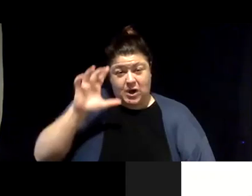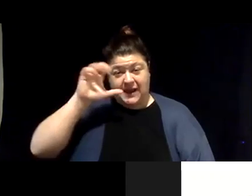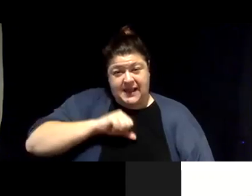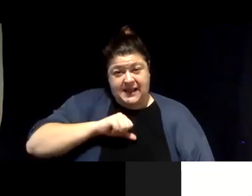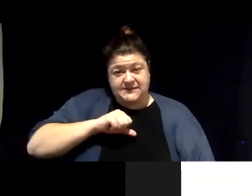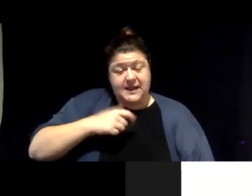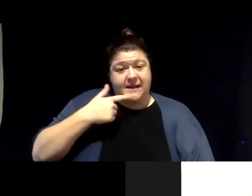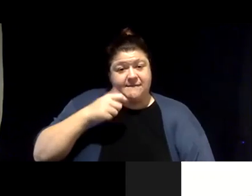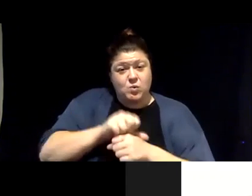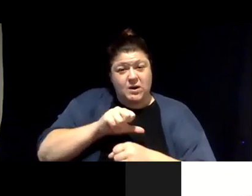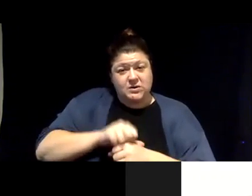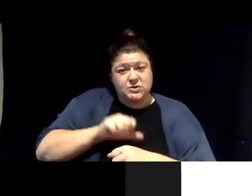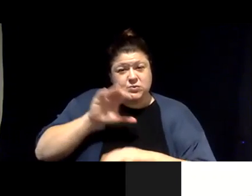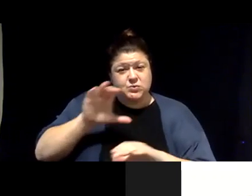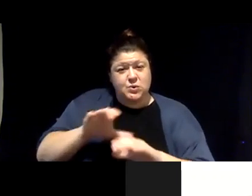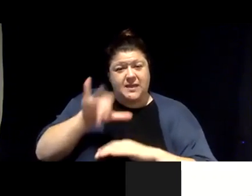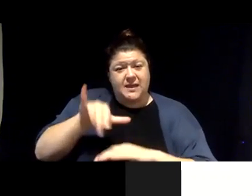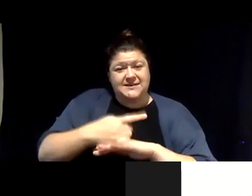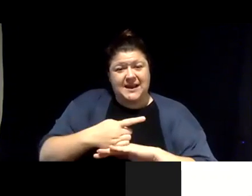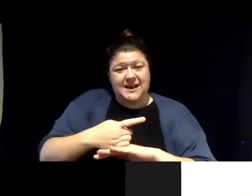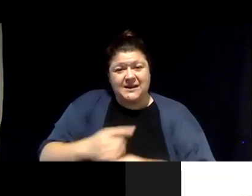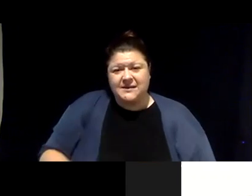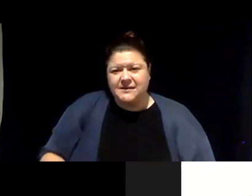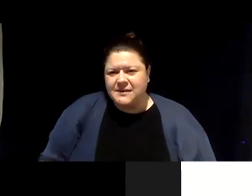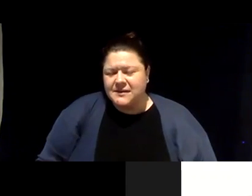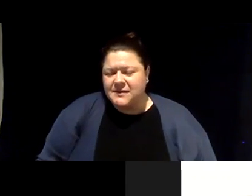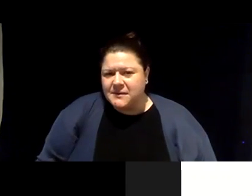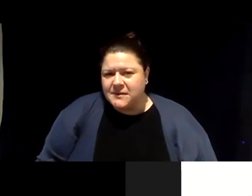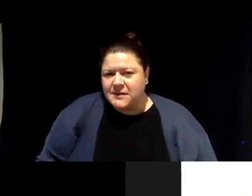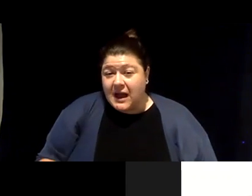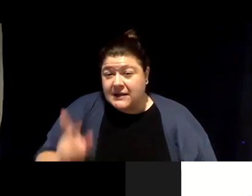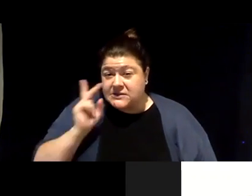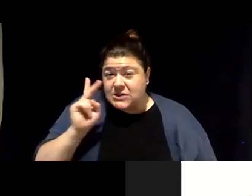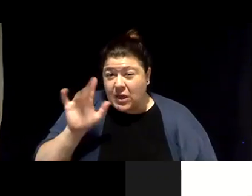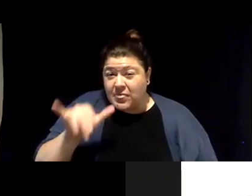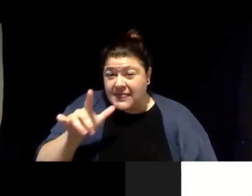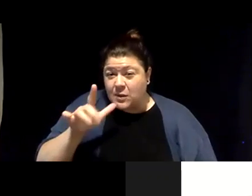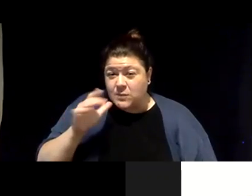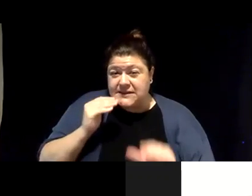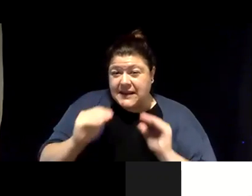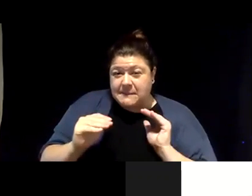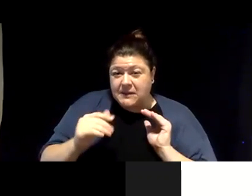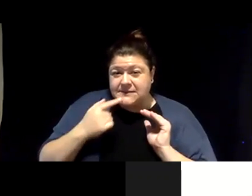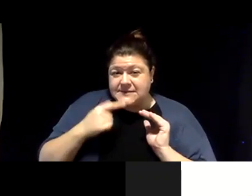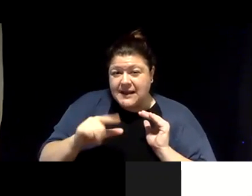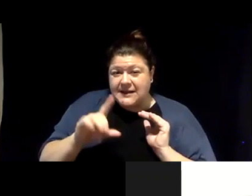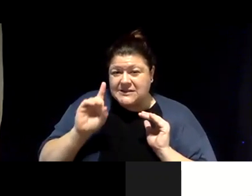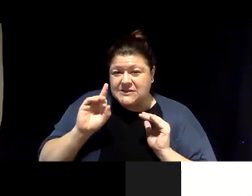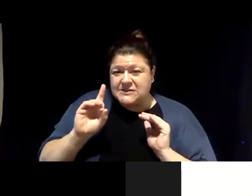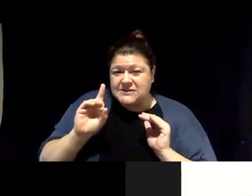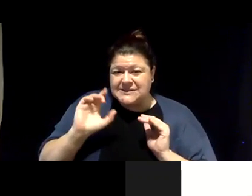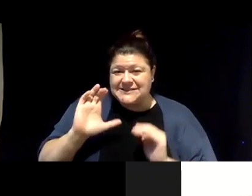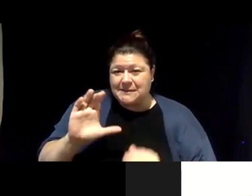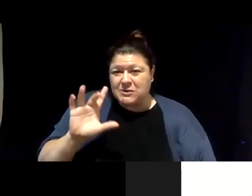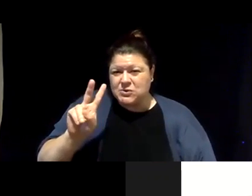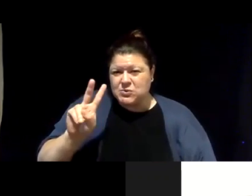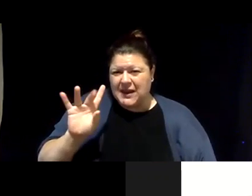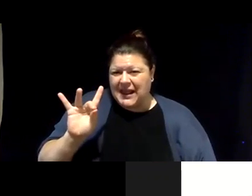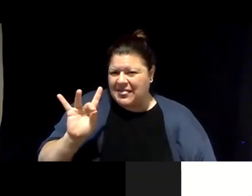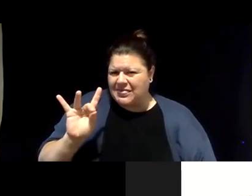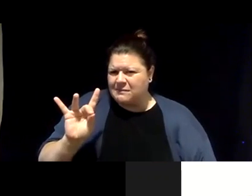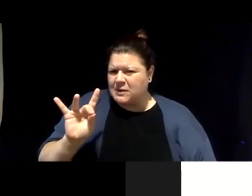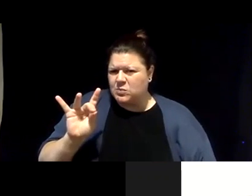work to do that day, so I can. Yeah, I did it. I saw that there was an email and it said absence 28th of December, but you know what? We will